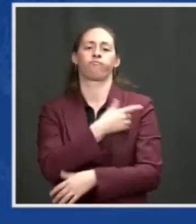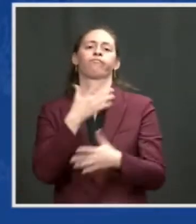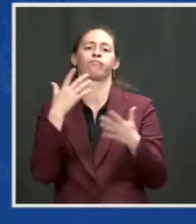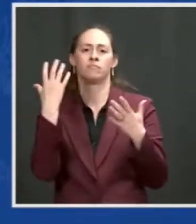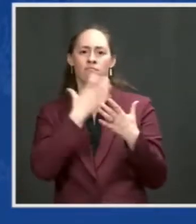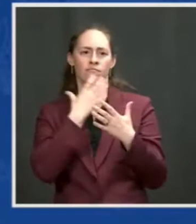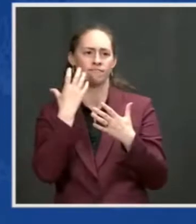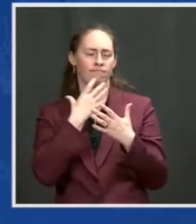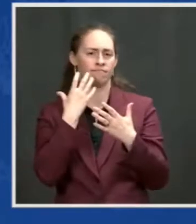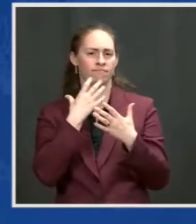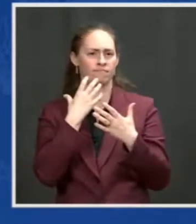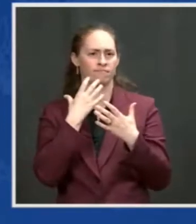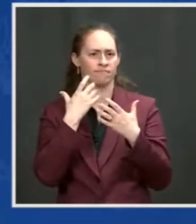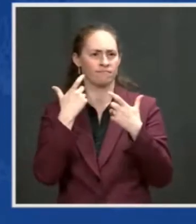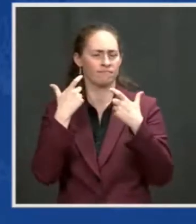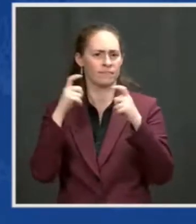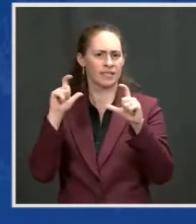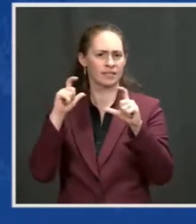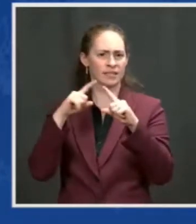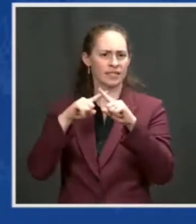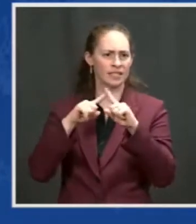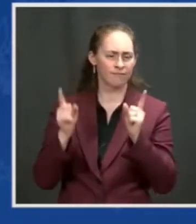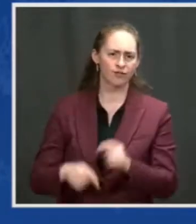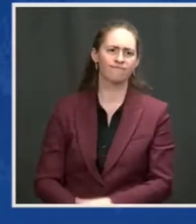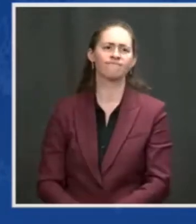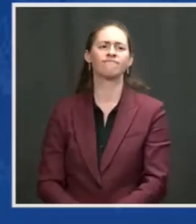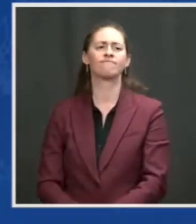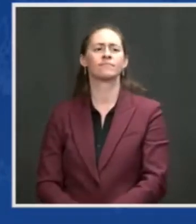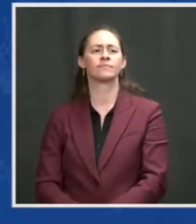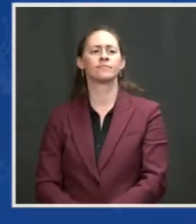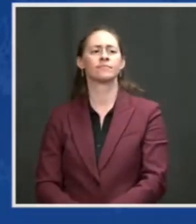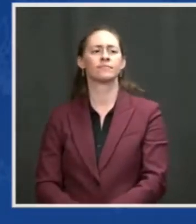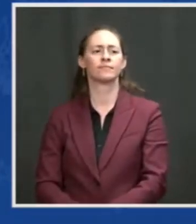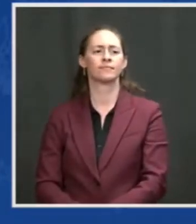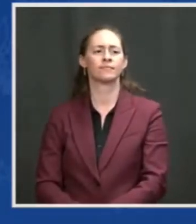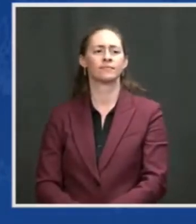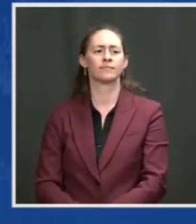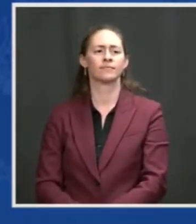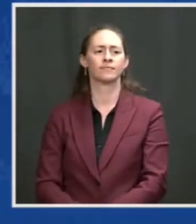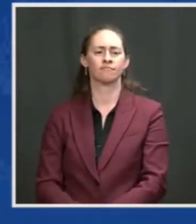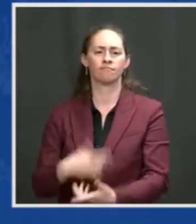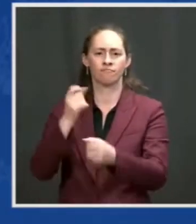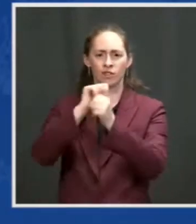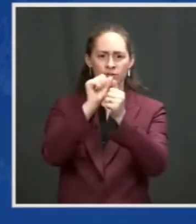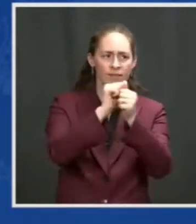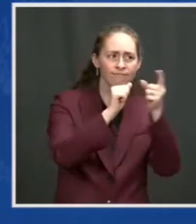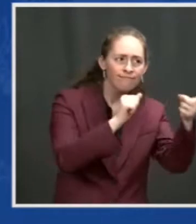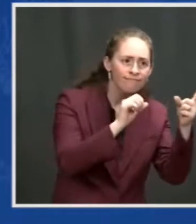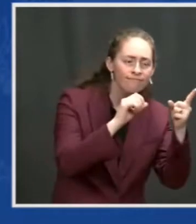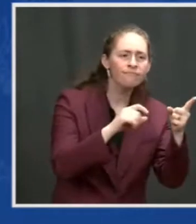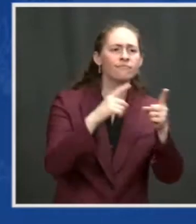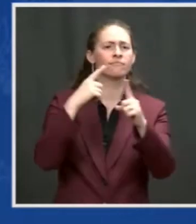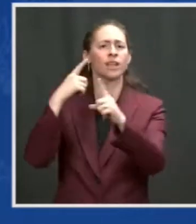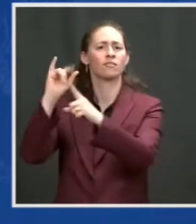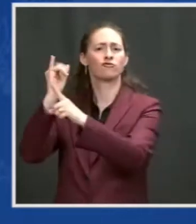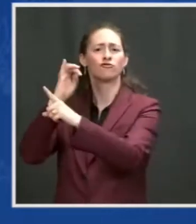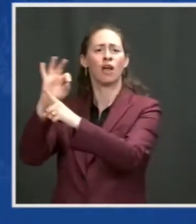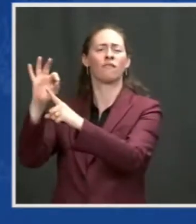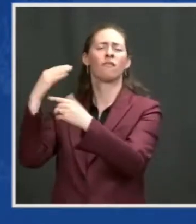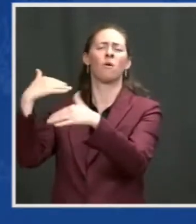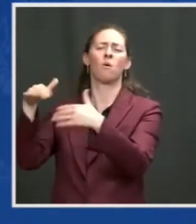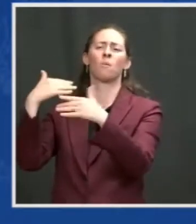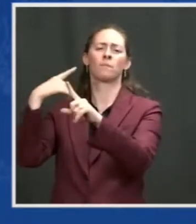and Jeff Science and others, it provides the kind of ecosystem for us to leverage any number of